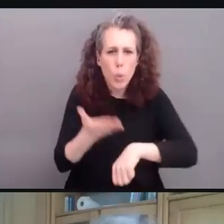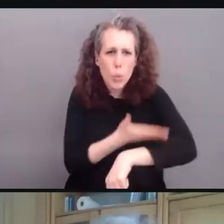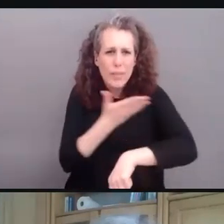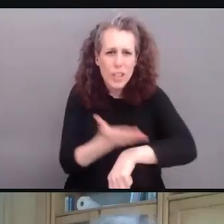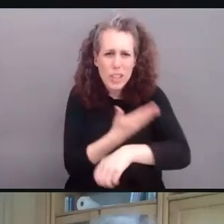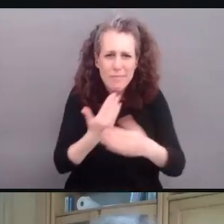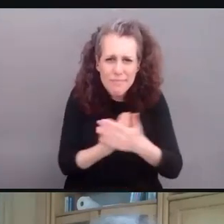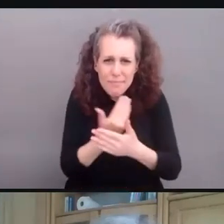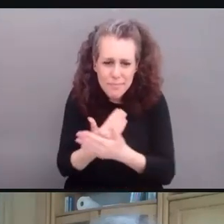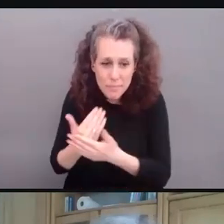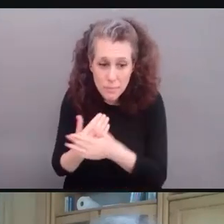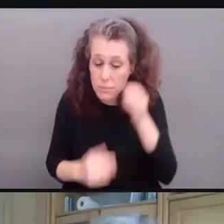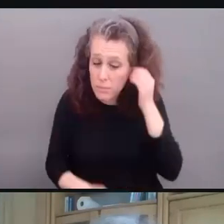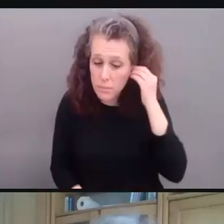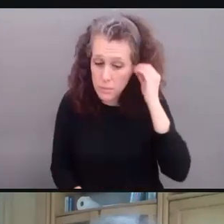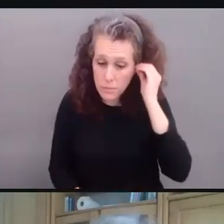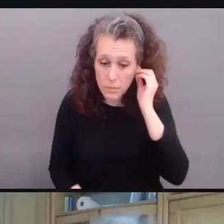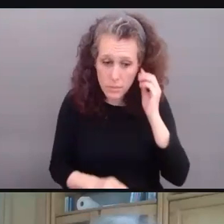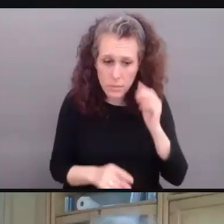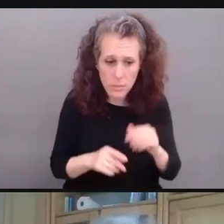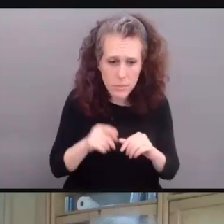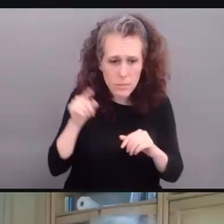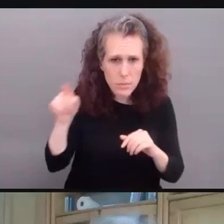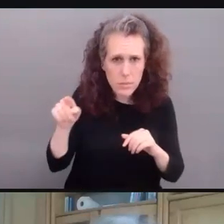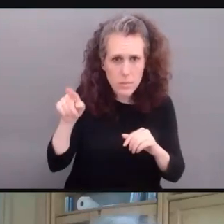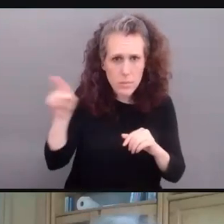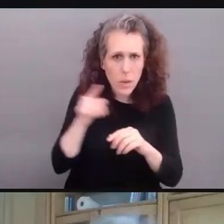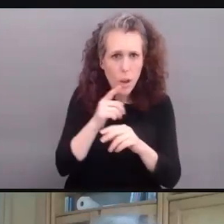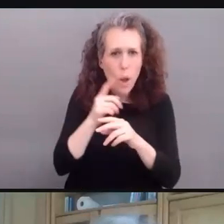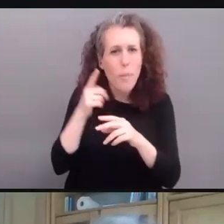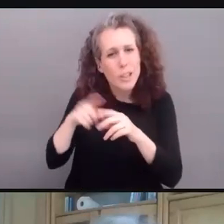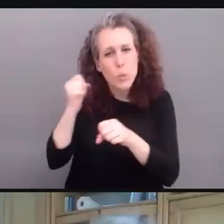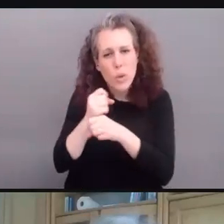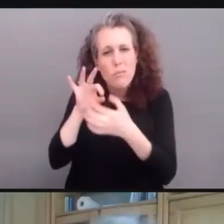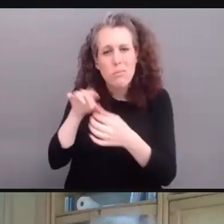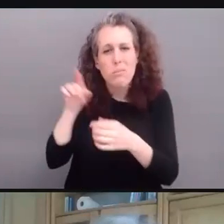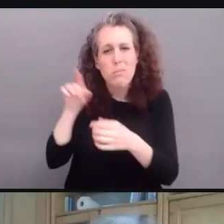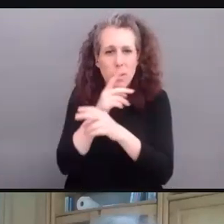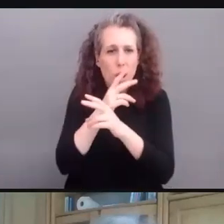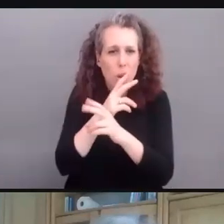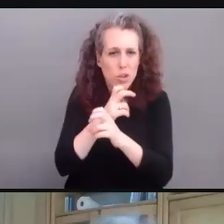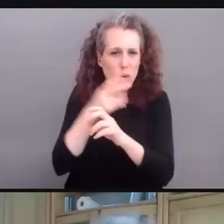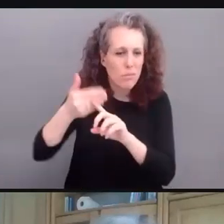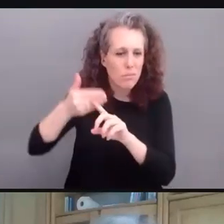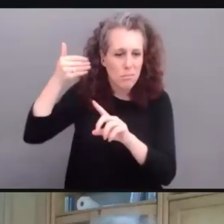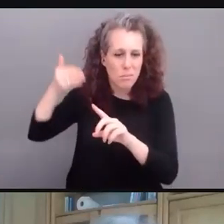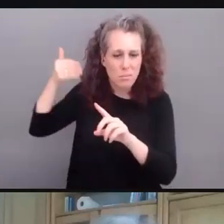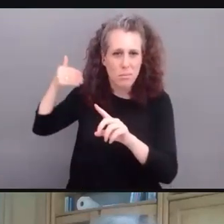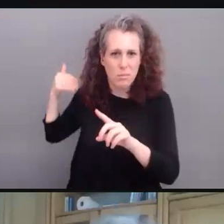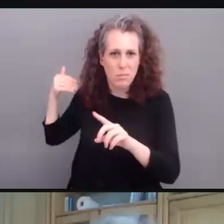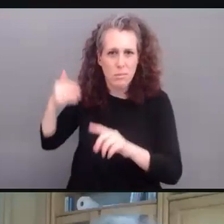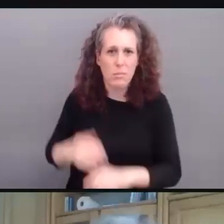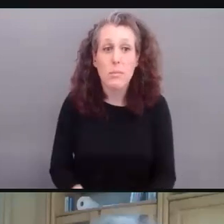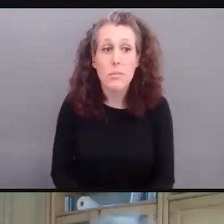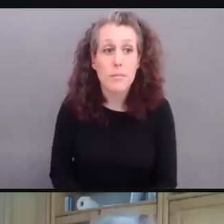Design for All Austria in the previous years, and she also